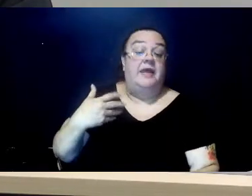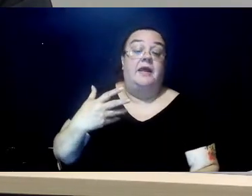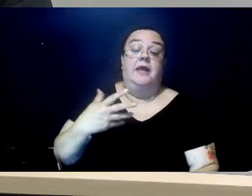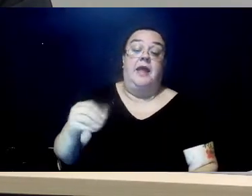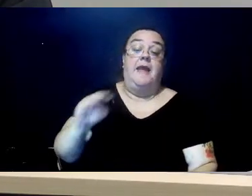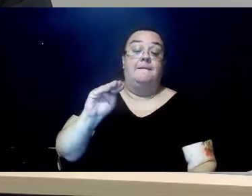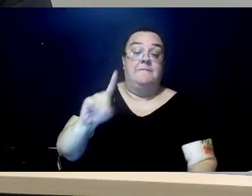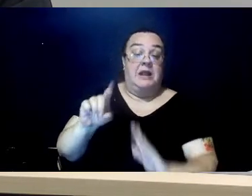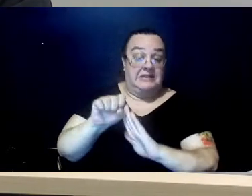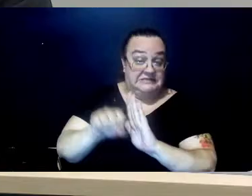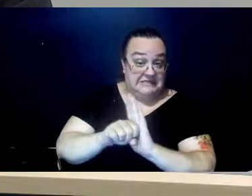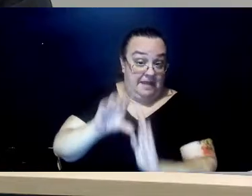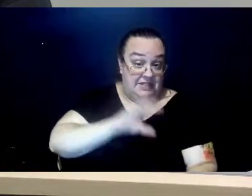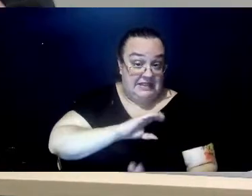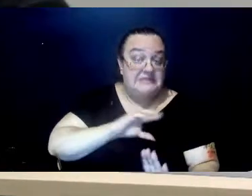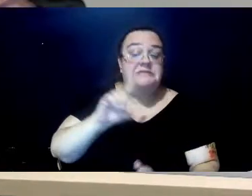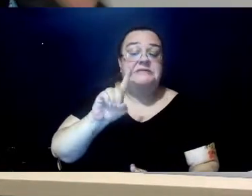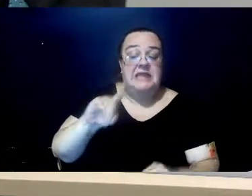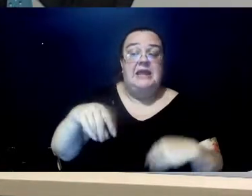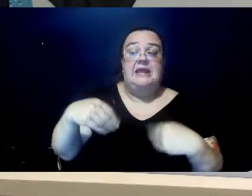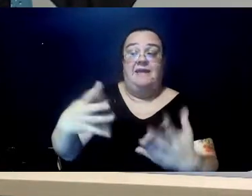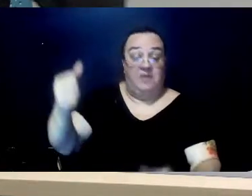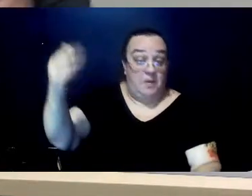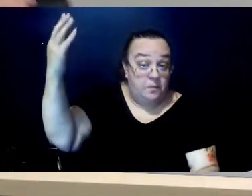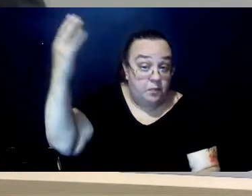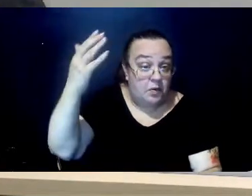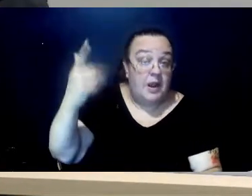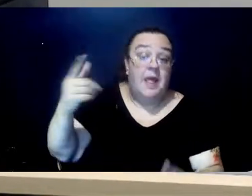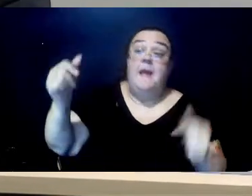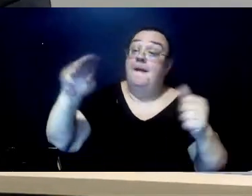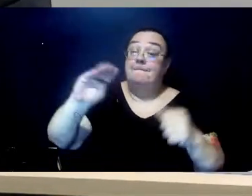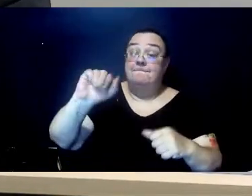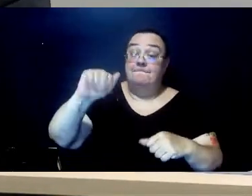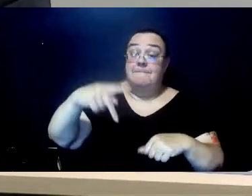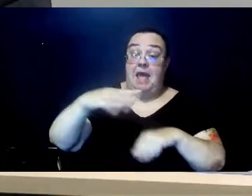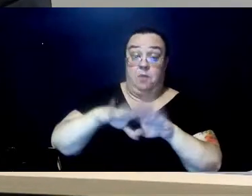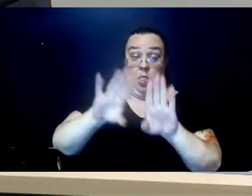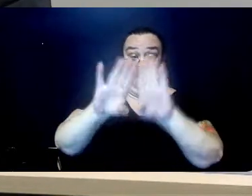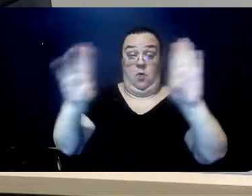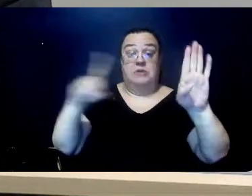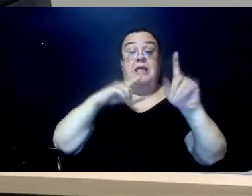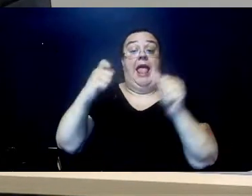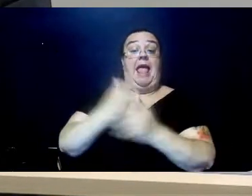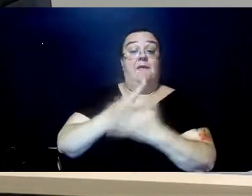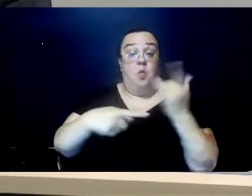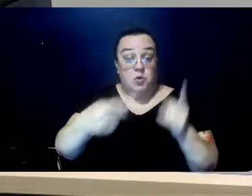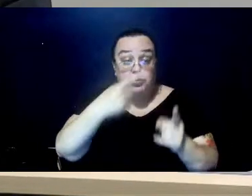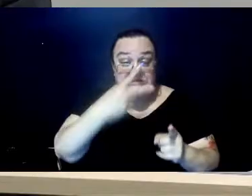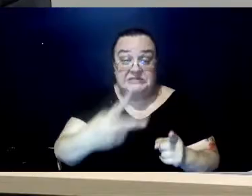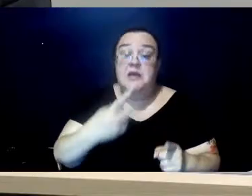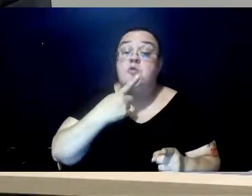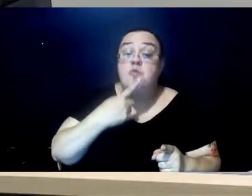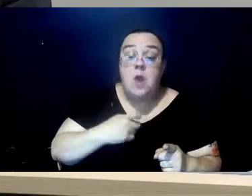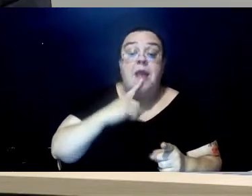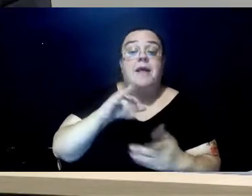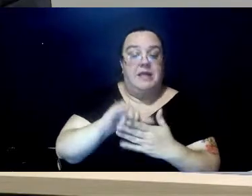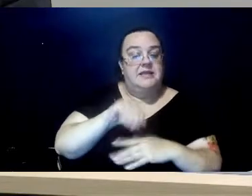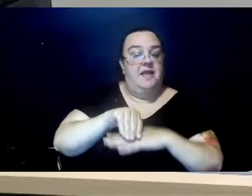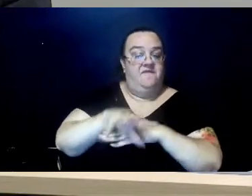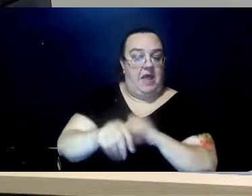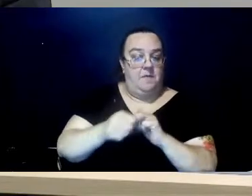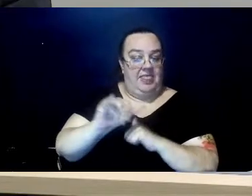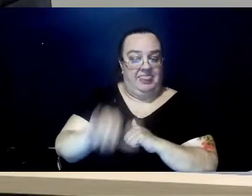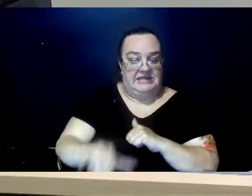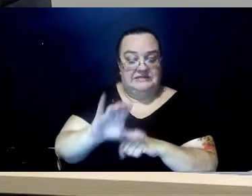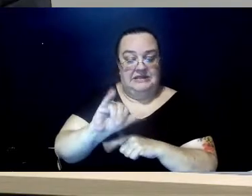did a presentation. I may have mentioned this. They put a map on the board. They said everything that you see in red is being affected by these types of incidents, and the